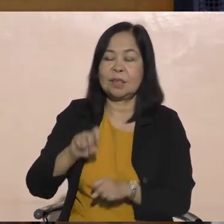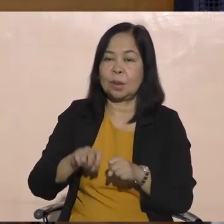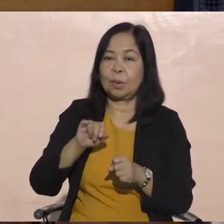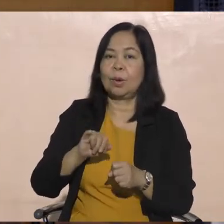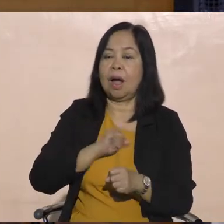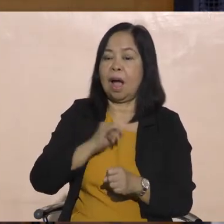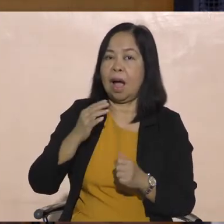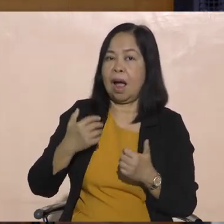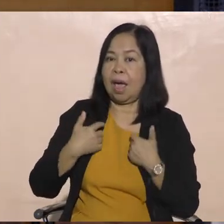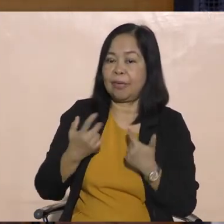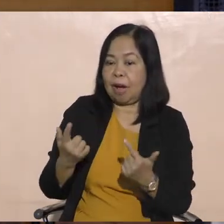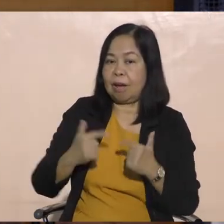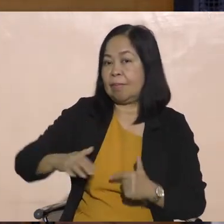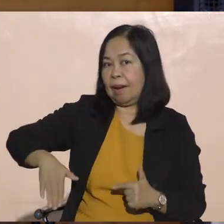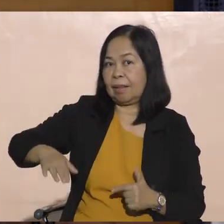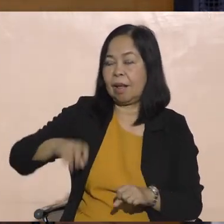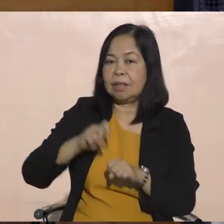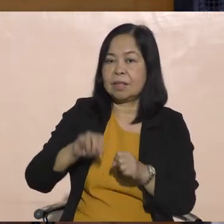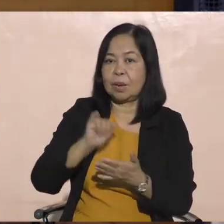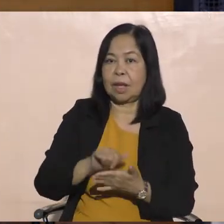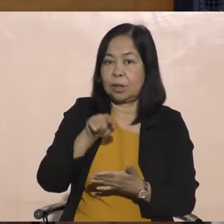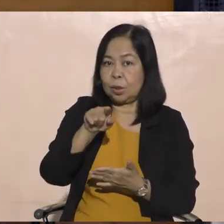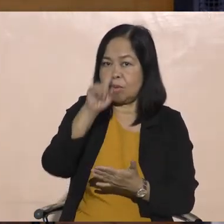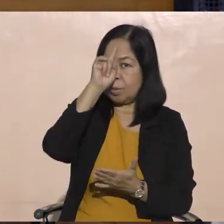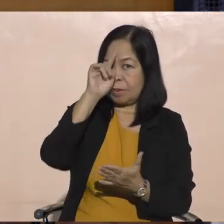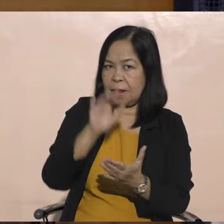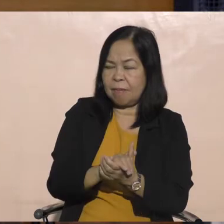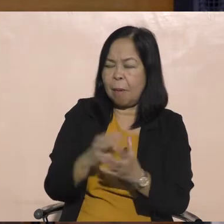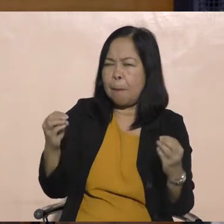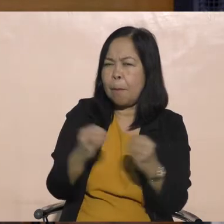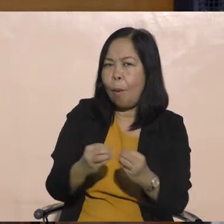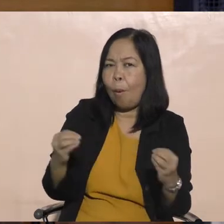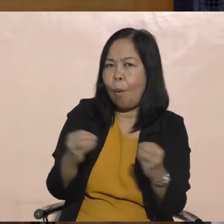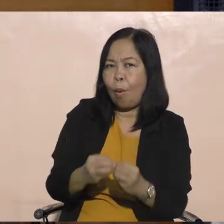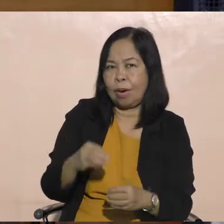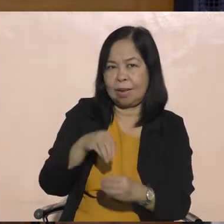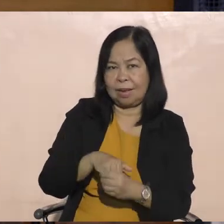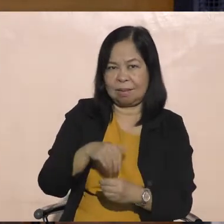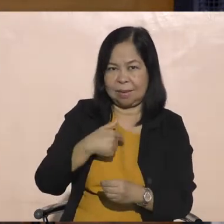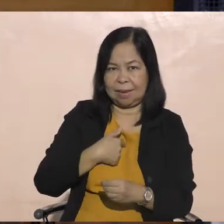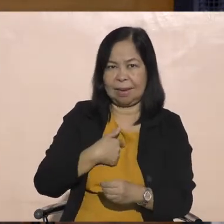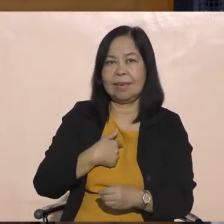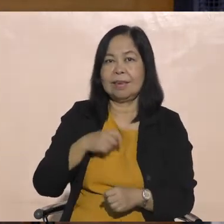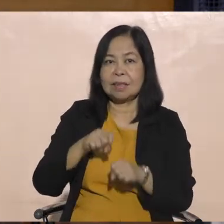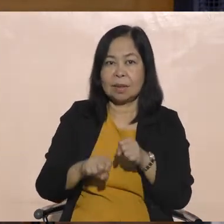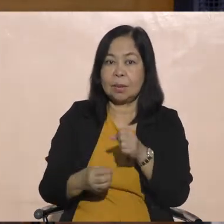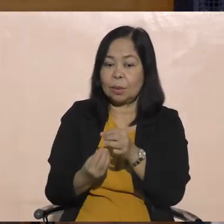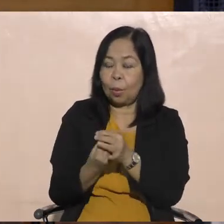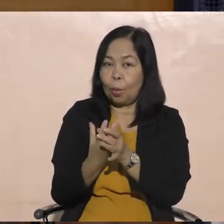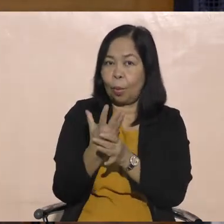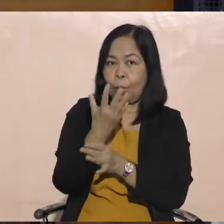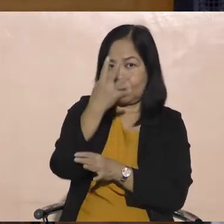two things that will benefit us of this divine delays, mga kaigsunan, is that it grows our